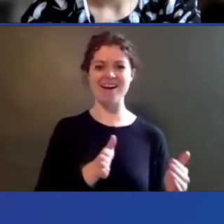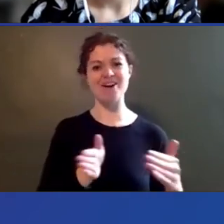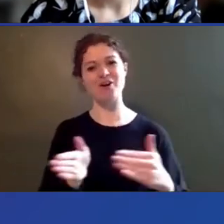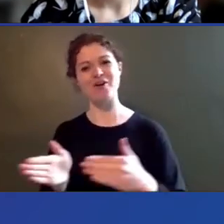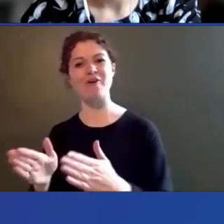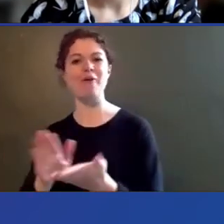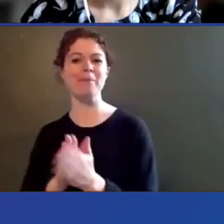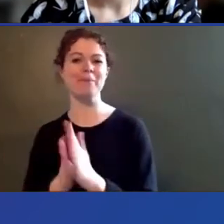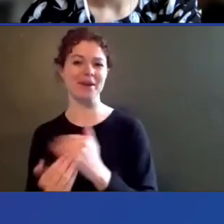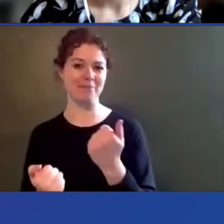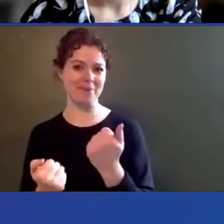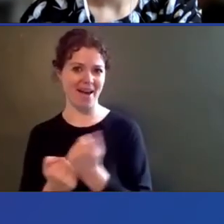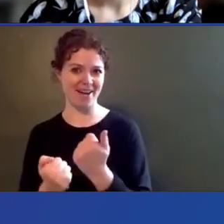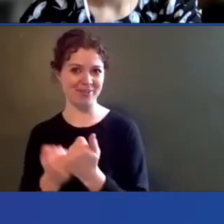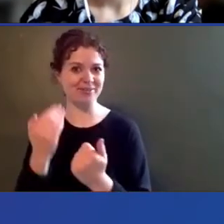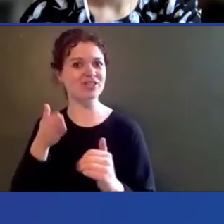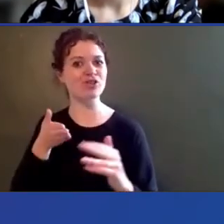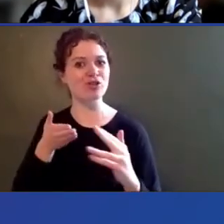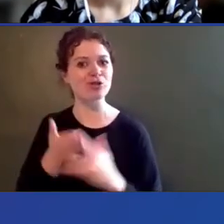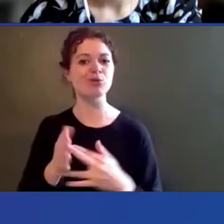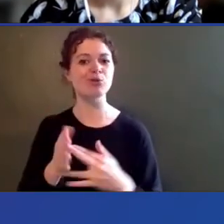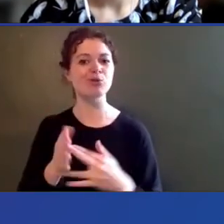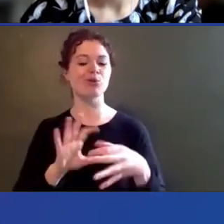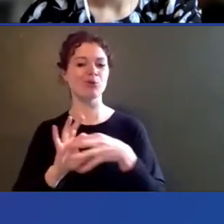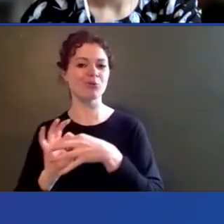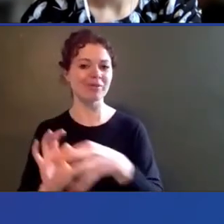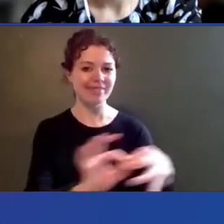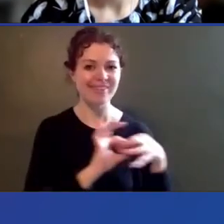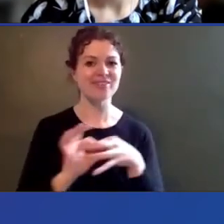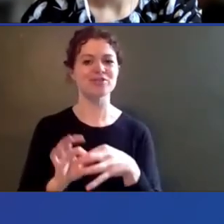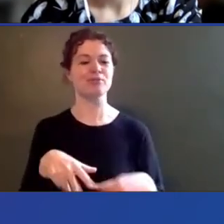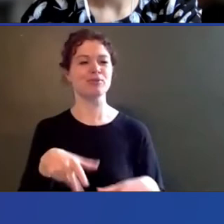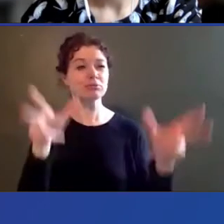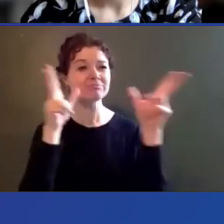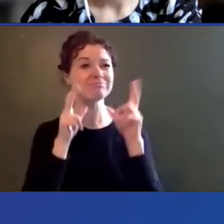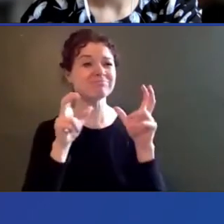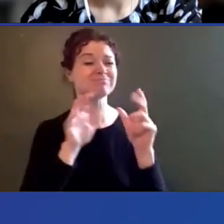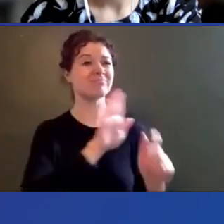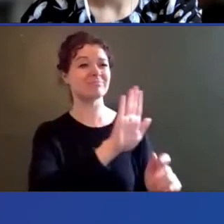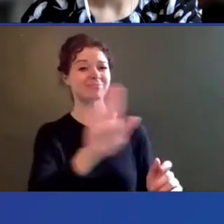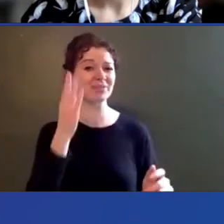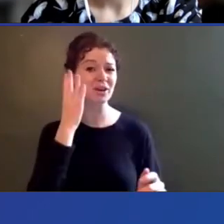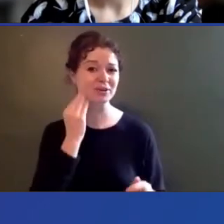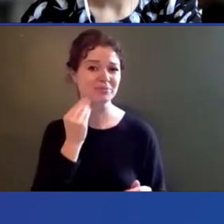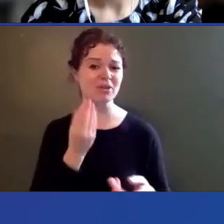you have a relationship with them. So you're hearing from them what their experience in the field is. So that can lead to advocacy as